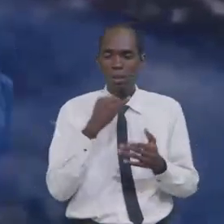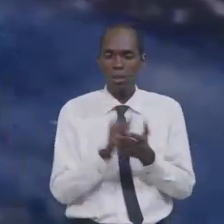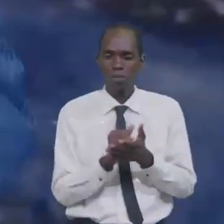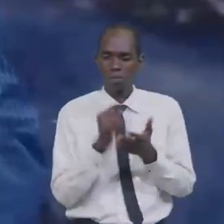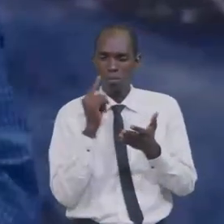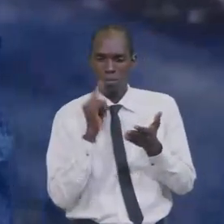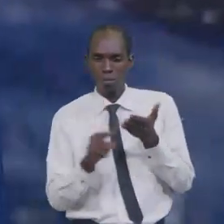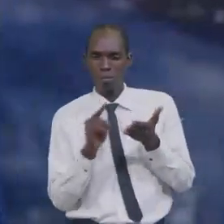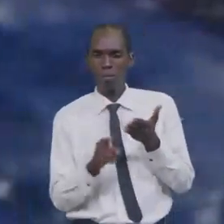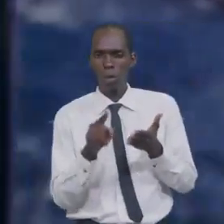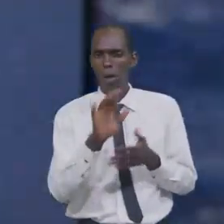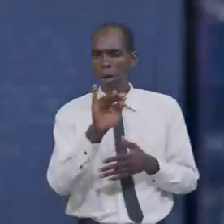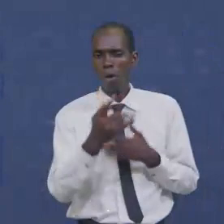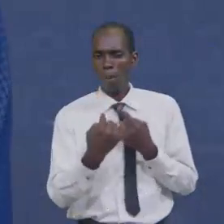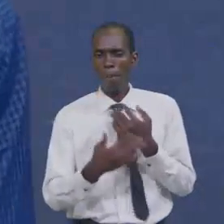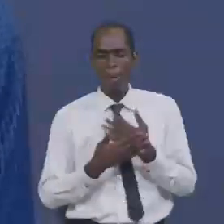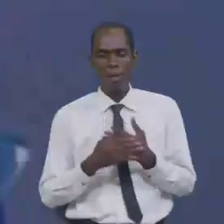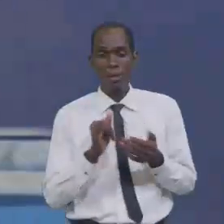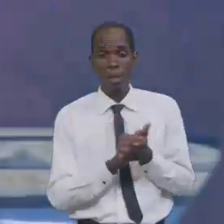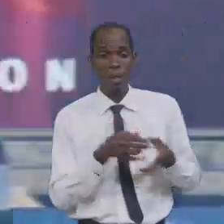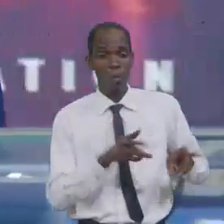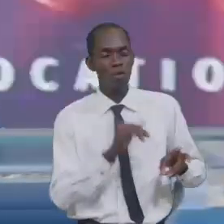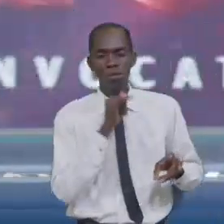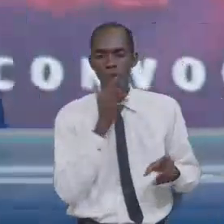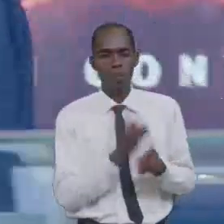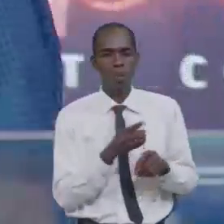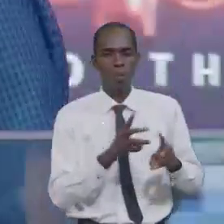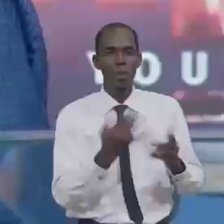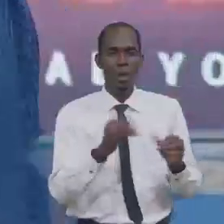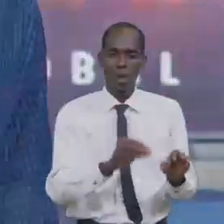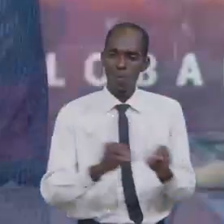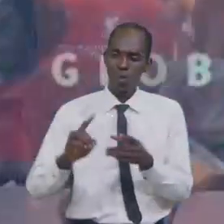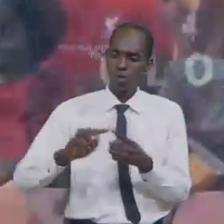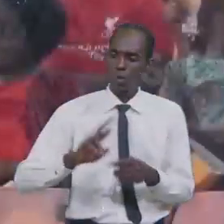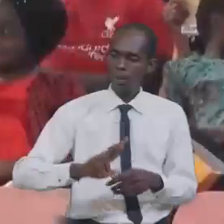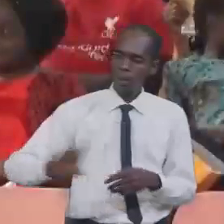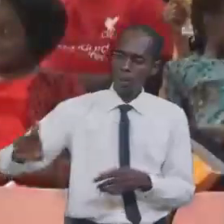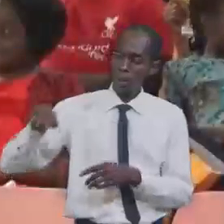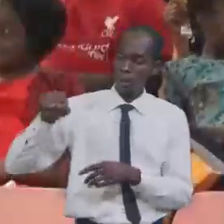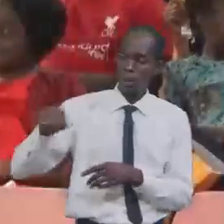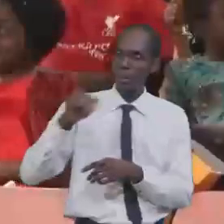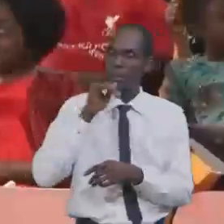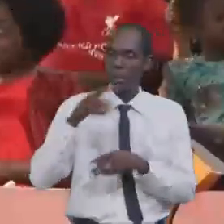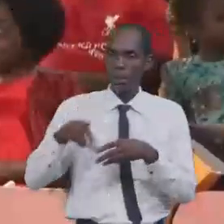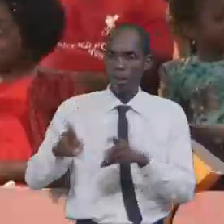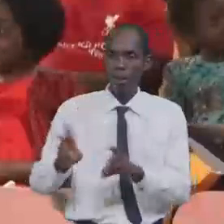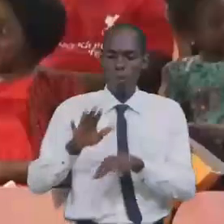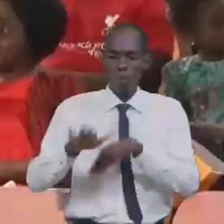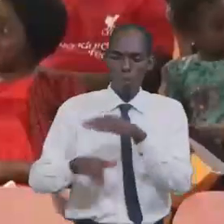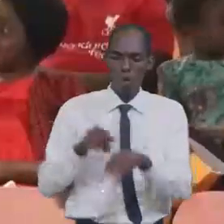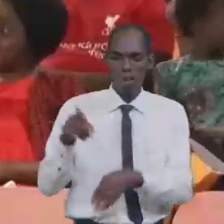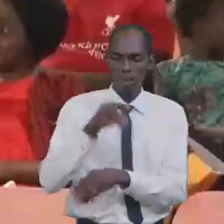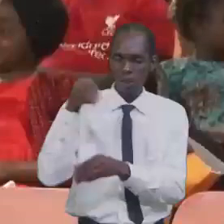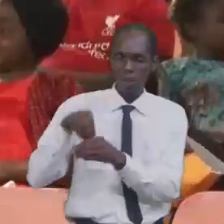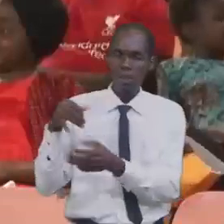come back. That's not the way. He says, go to the right, this is the way, walk ye therein. He